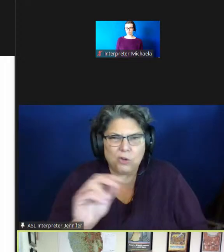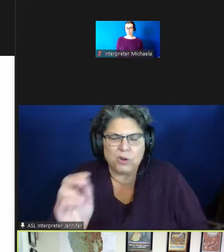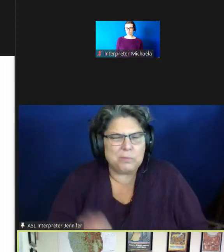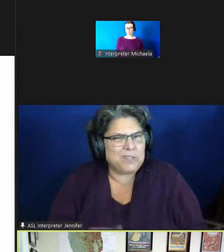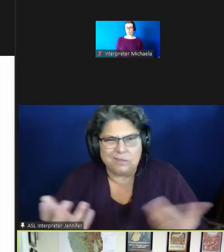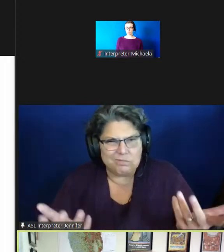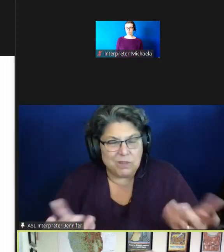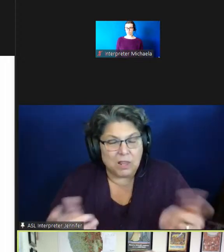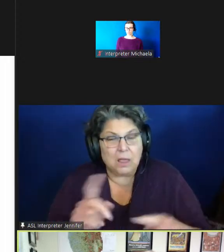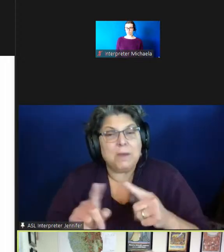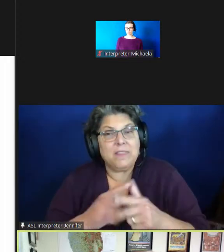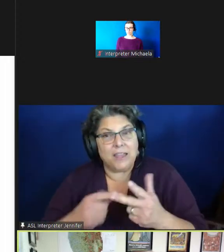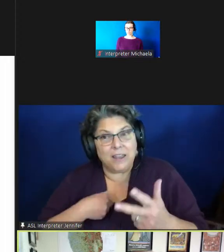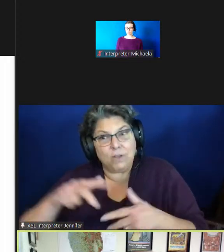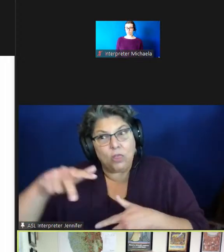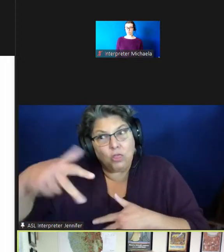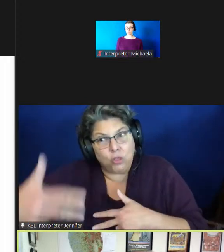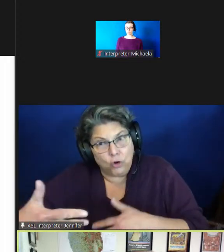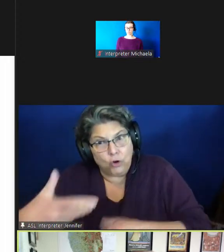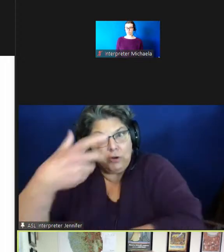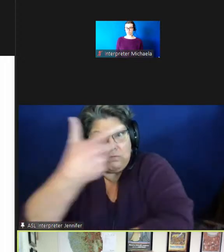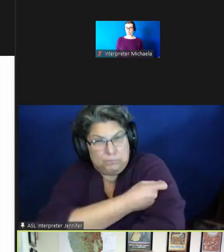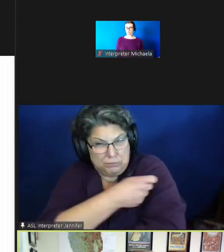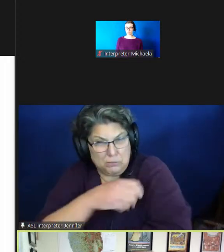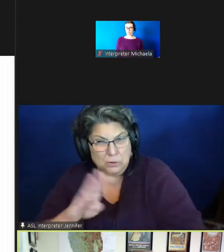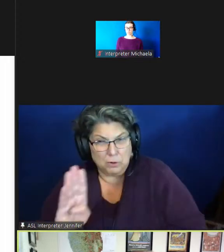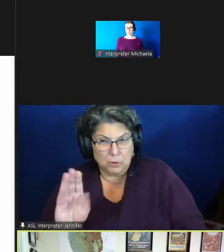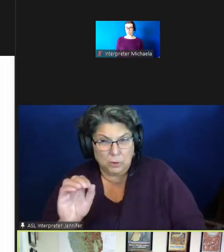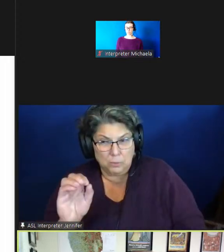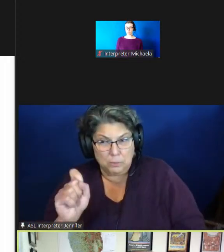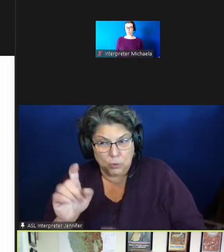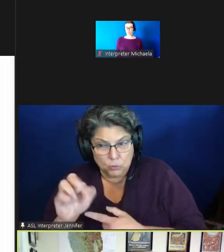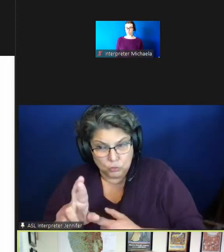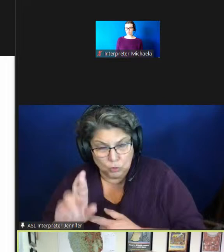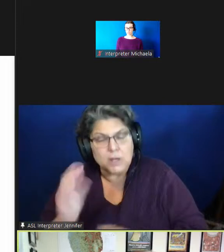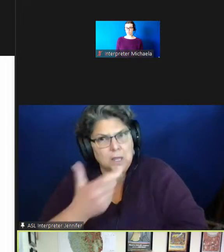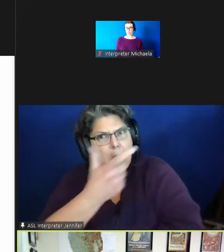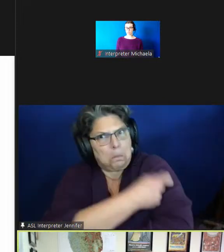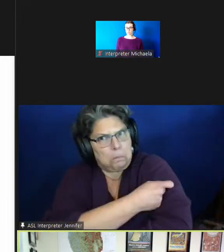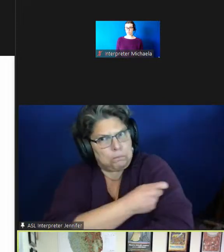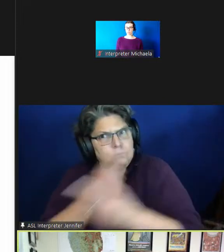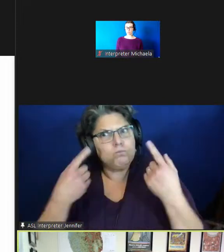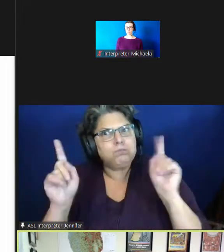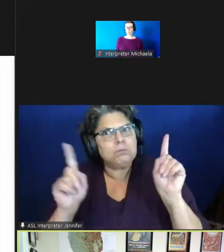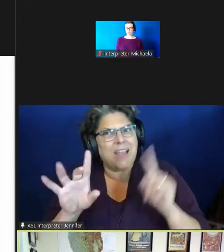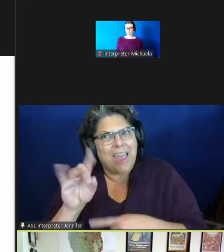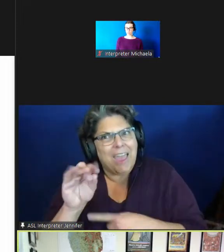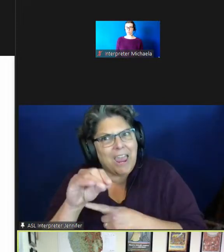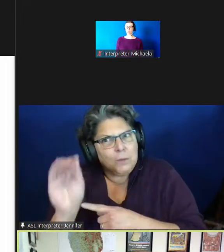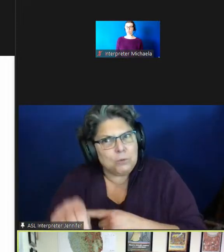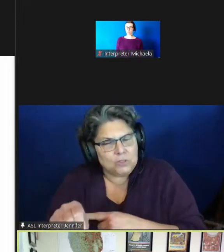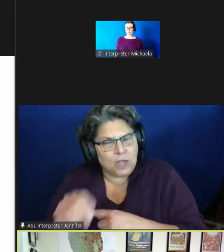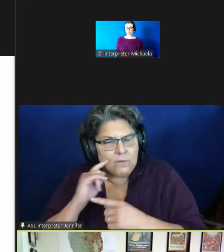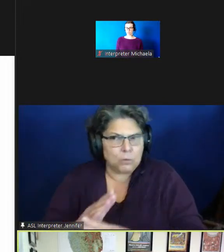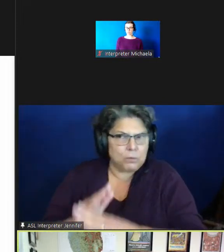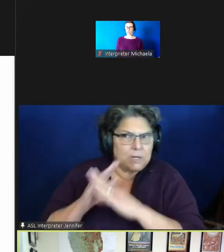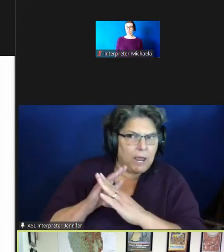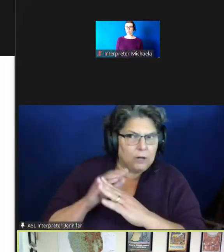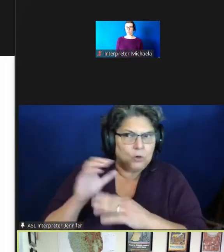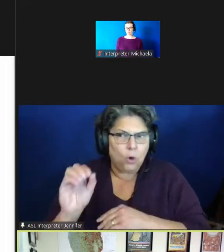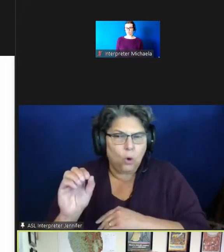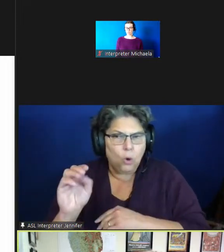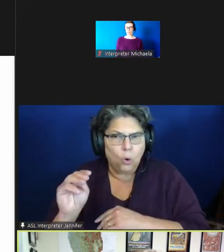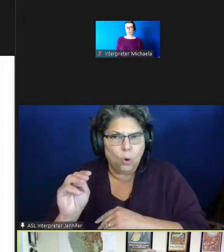the booster dose, the efficacy of our vaccines is 80% against Omicron. So although it